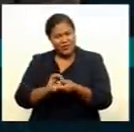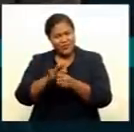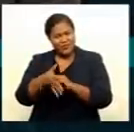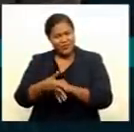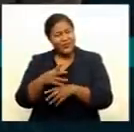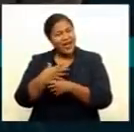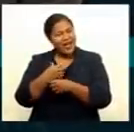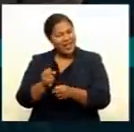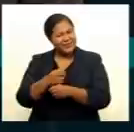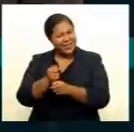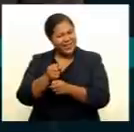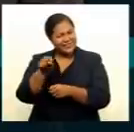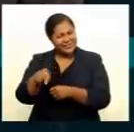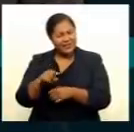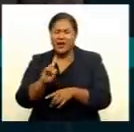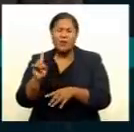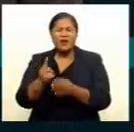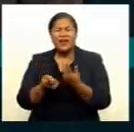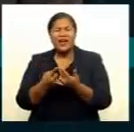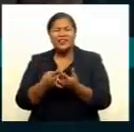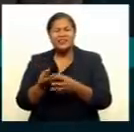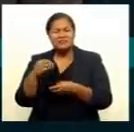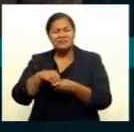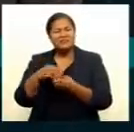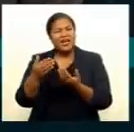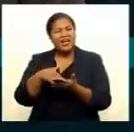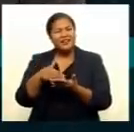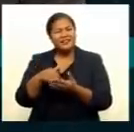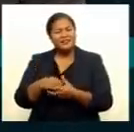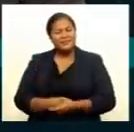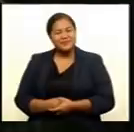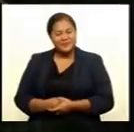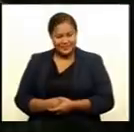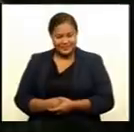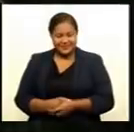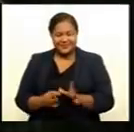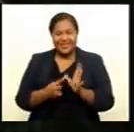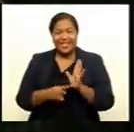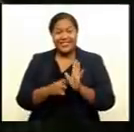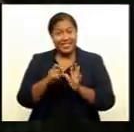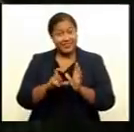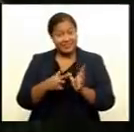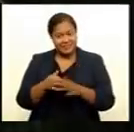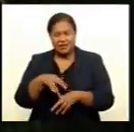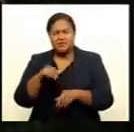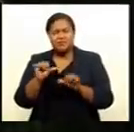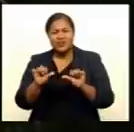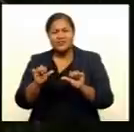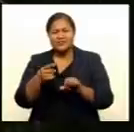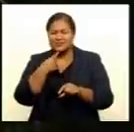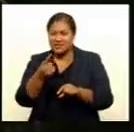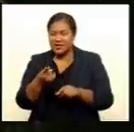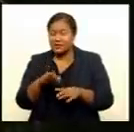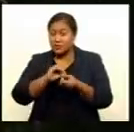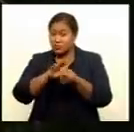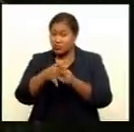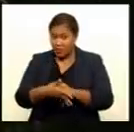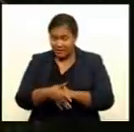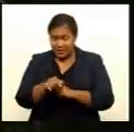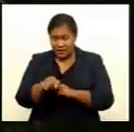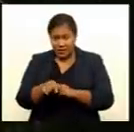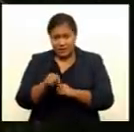COVID-19 situation. What else did he say in his address? The President in his address says that the COVID-19